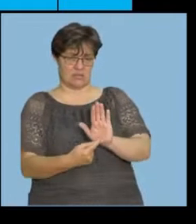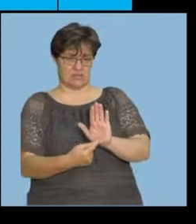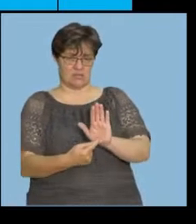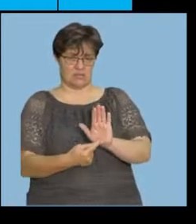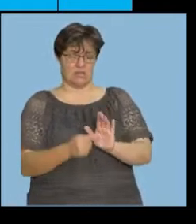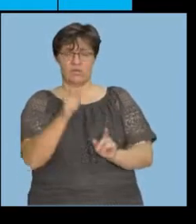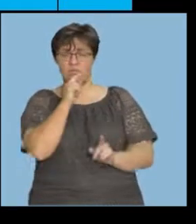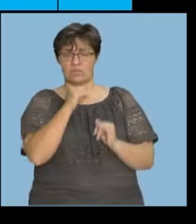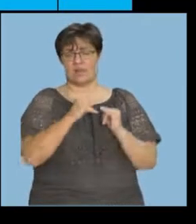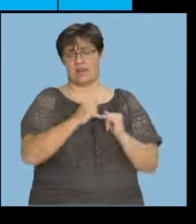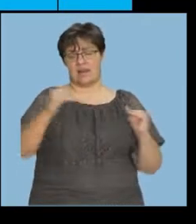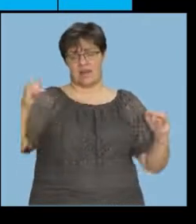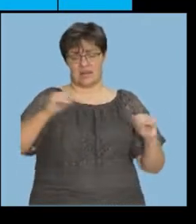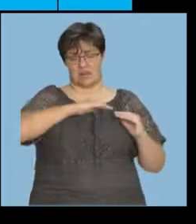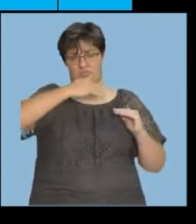using a line graph.